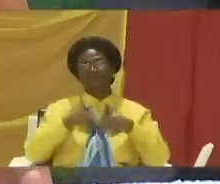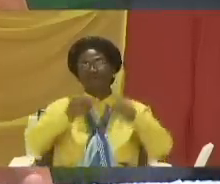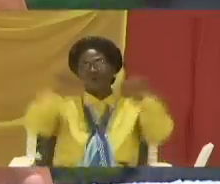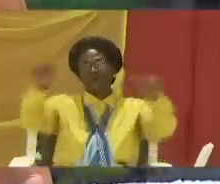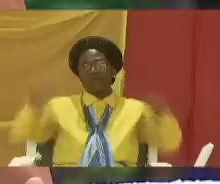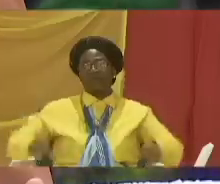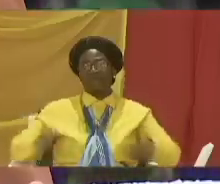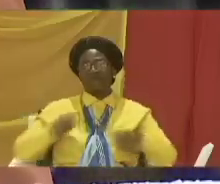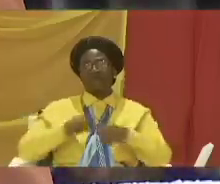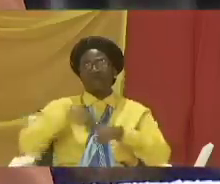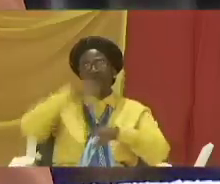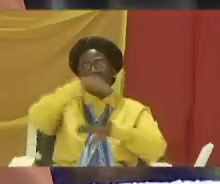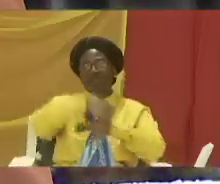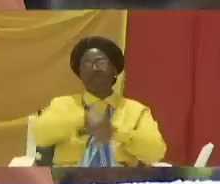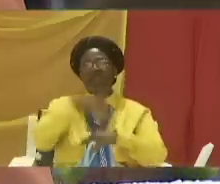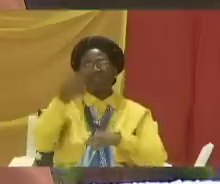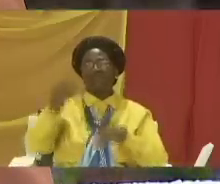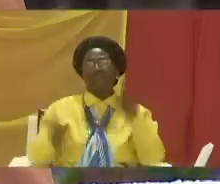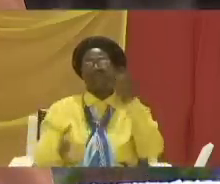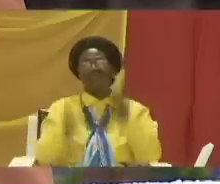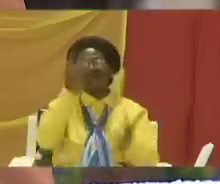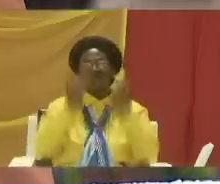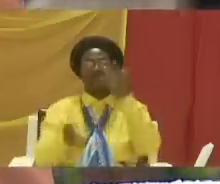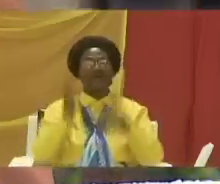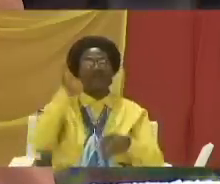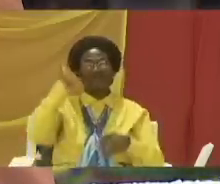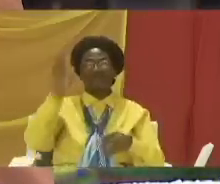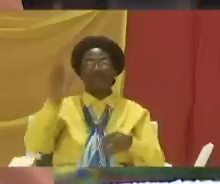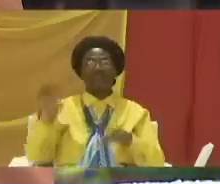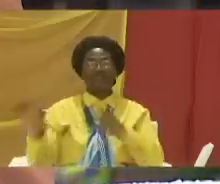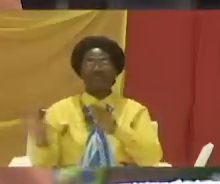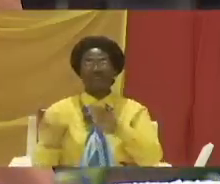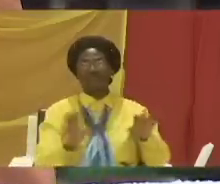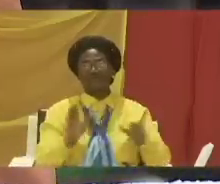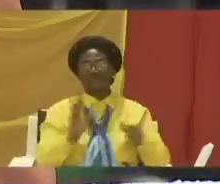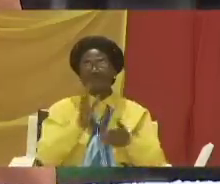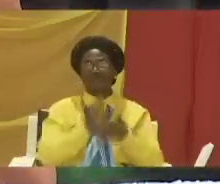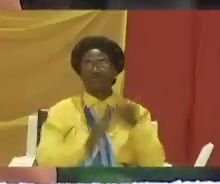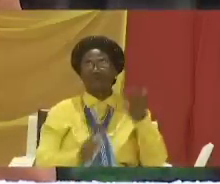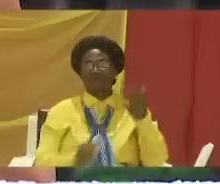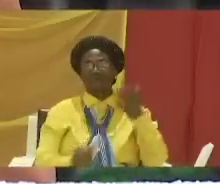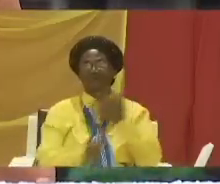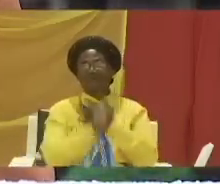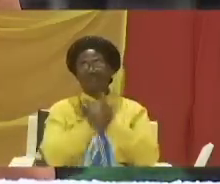of damage to such links. So you come to the altar